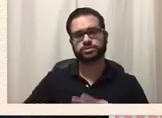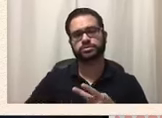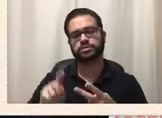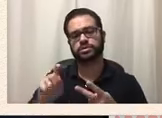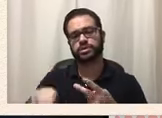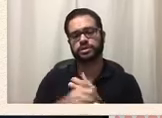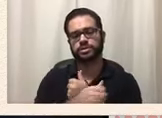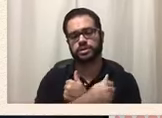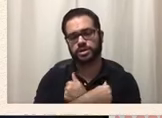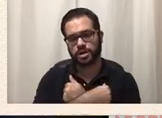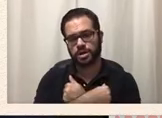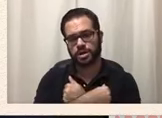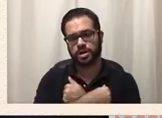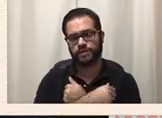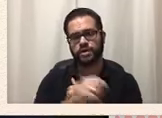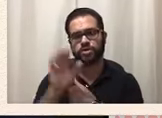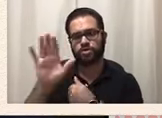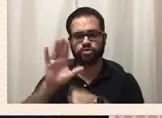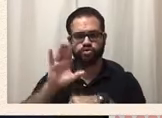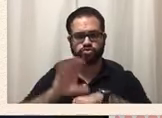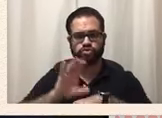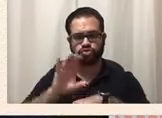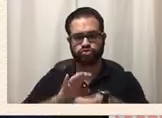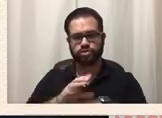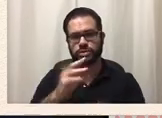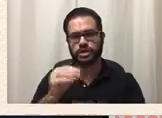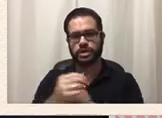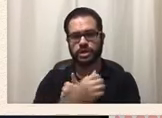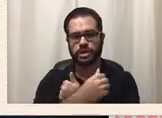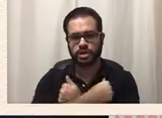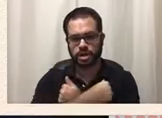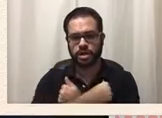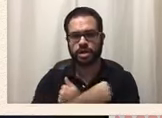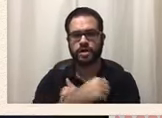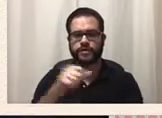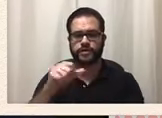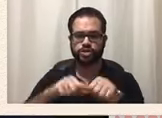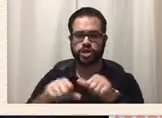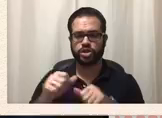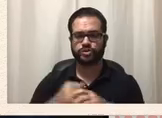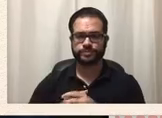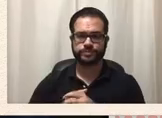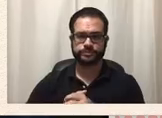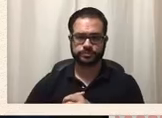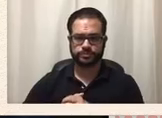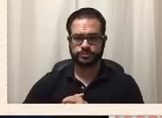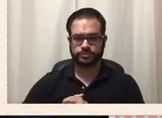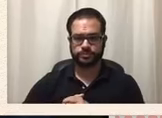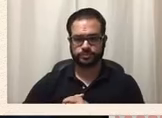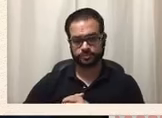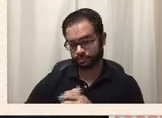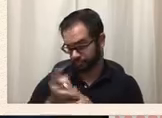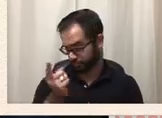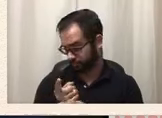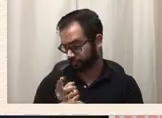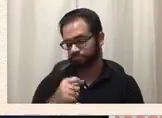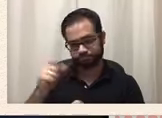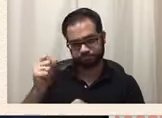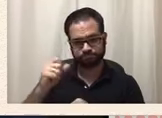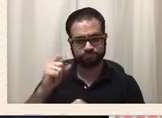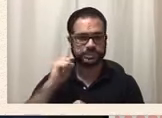church, and love the community. That's it. Yeah, that was good, Arizona. You